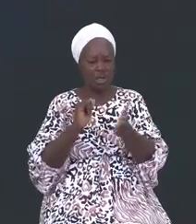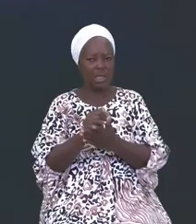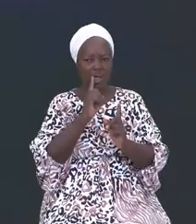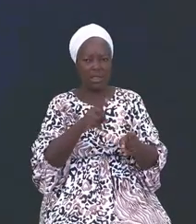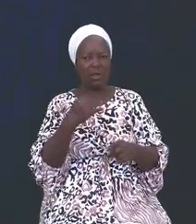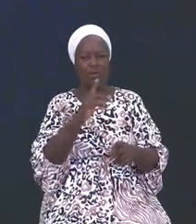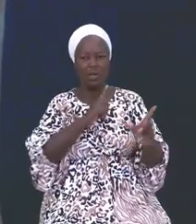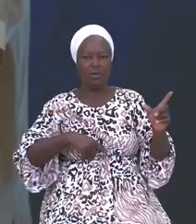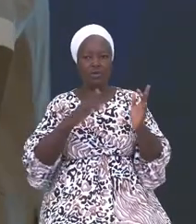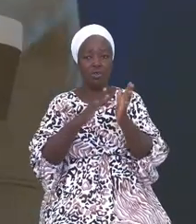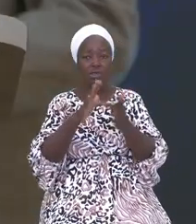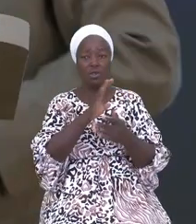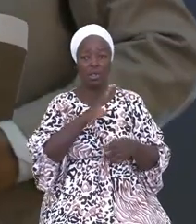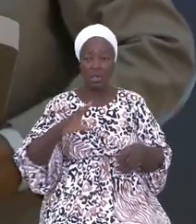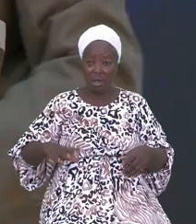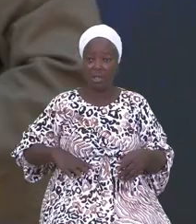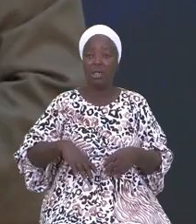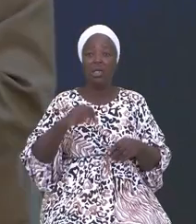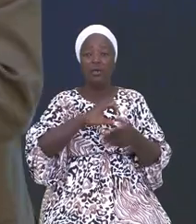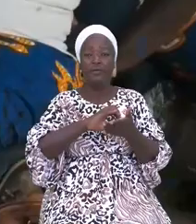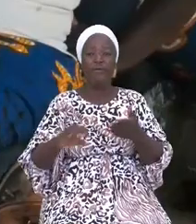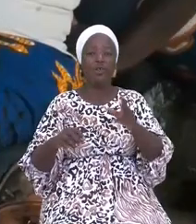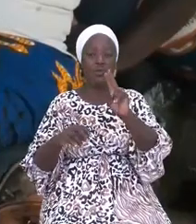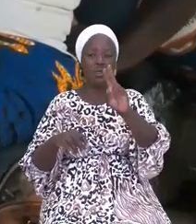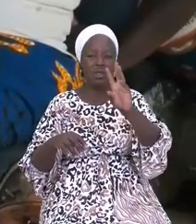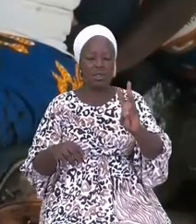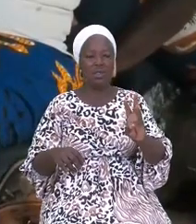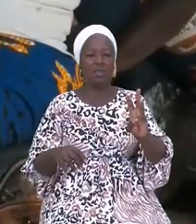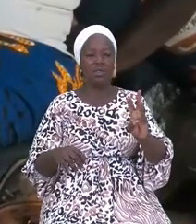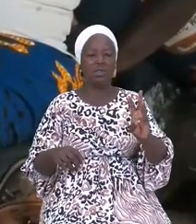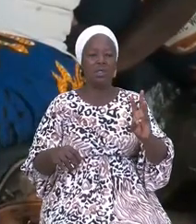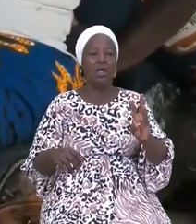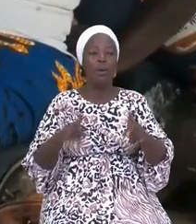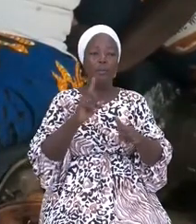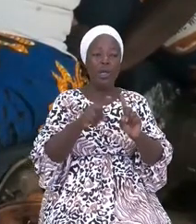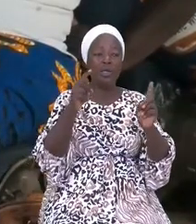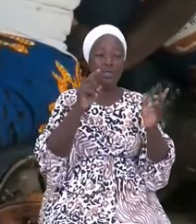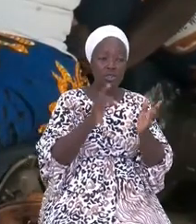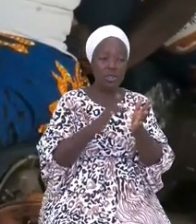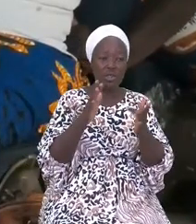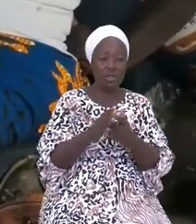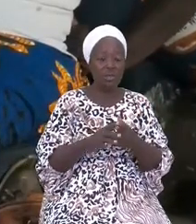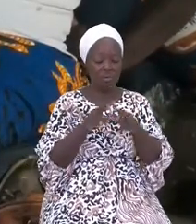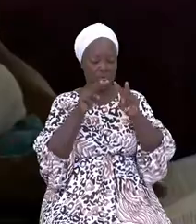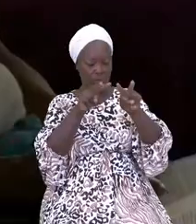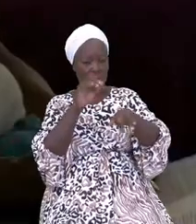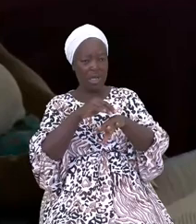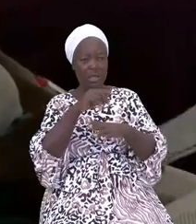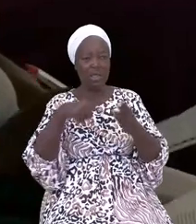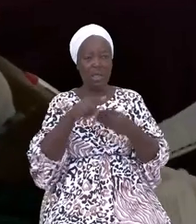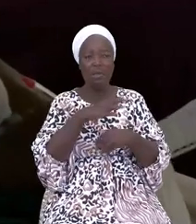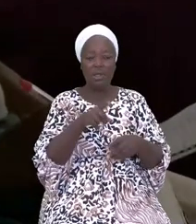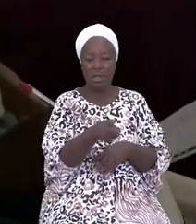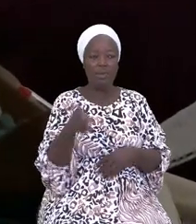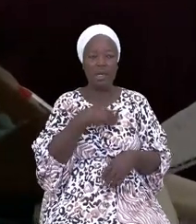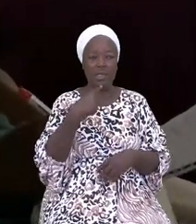Lord Jesus Christ in verse 26. But Jesus beheld them and said unto